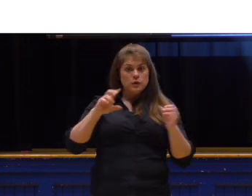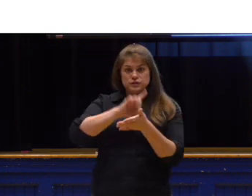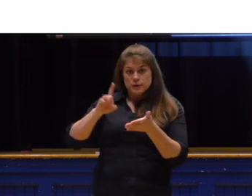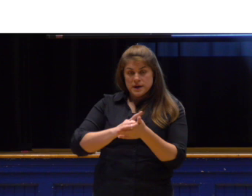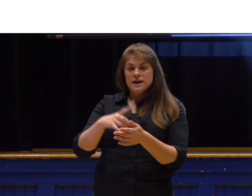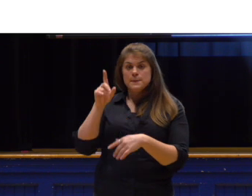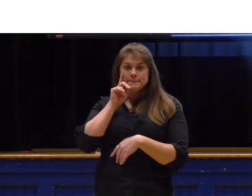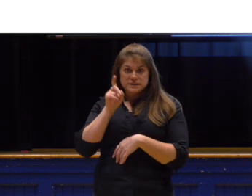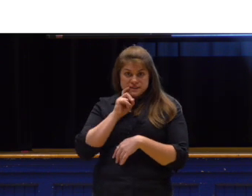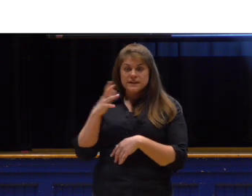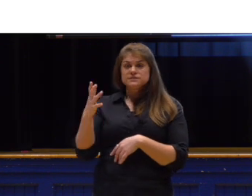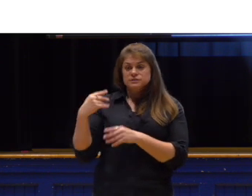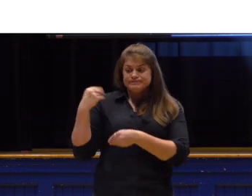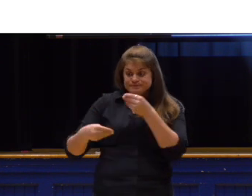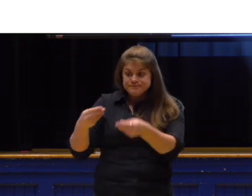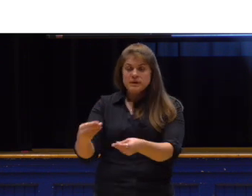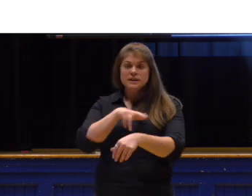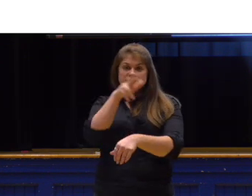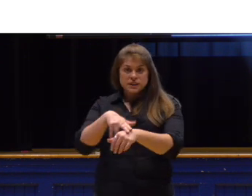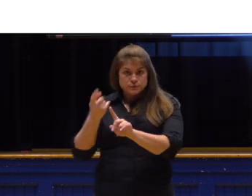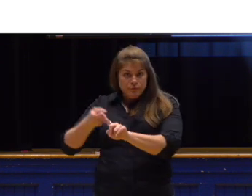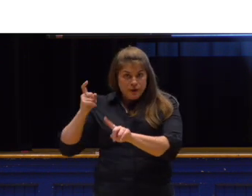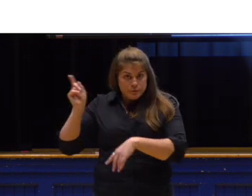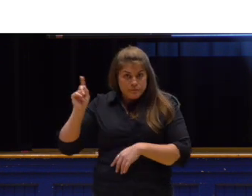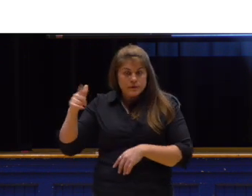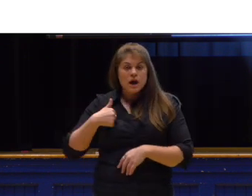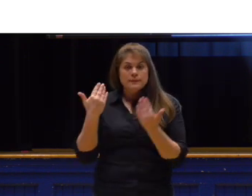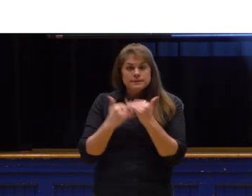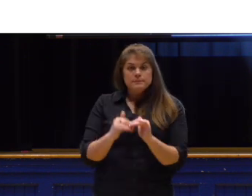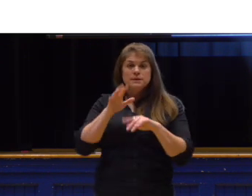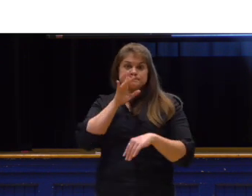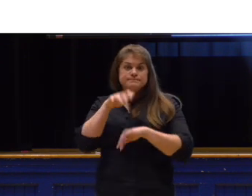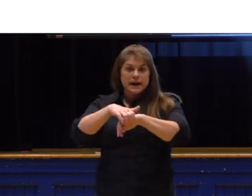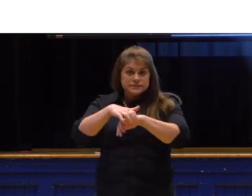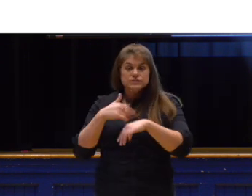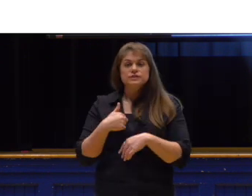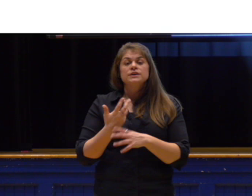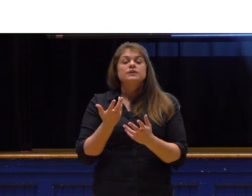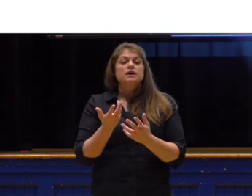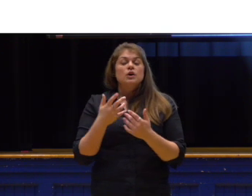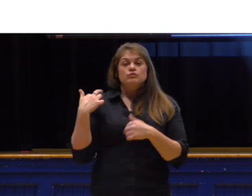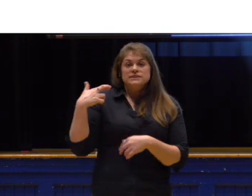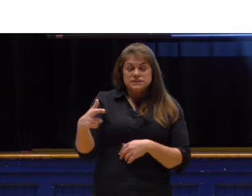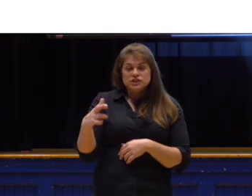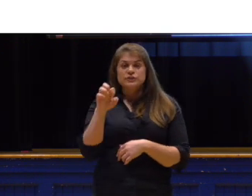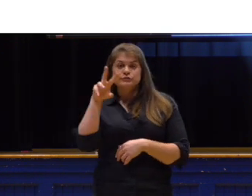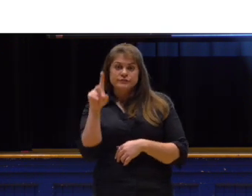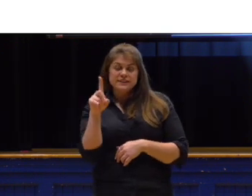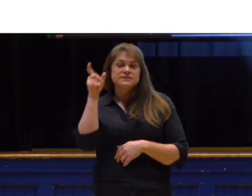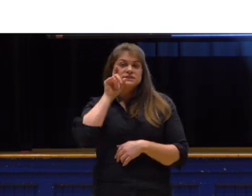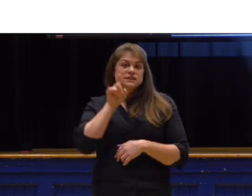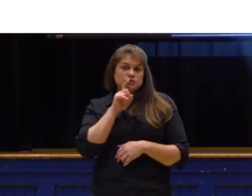race, color, ancestry, national origin, limited English proficiency, religion, creed, gender,